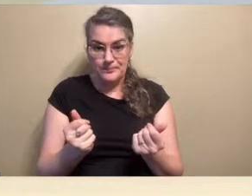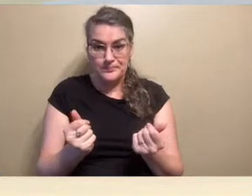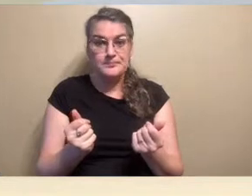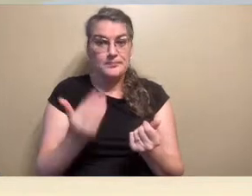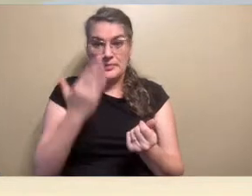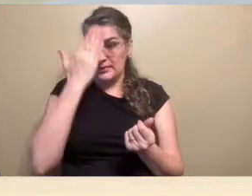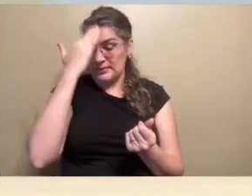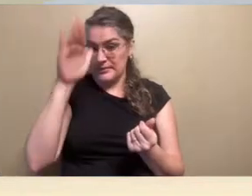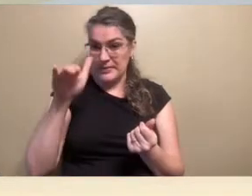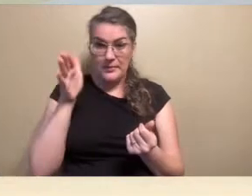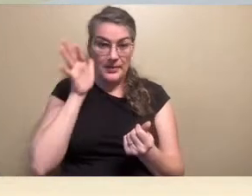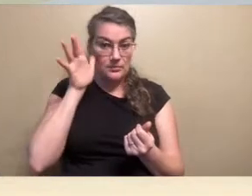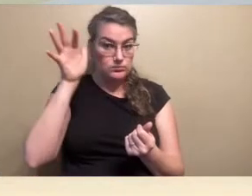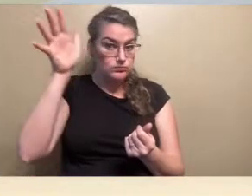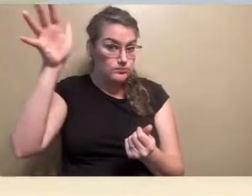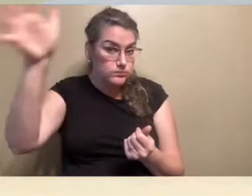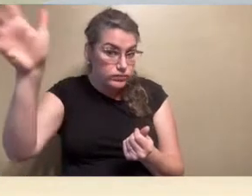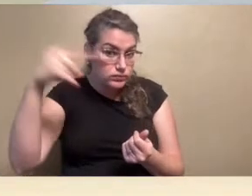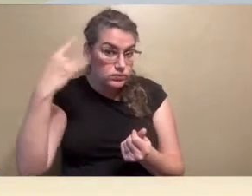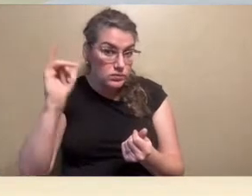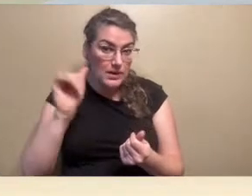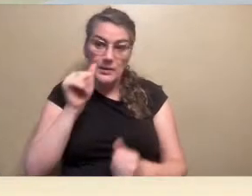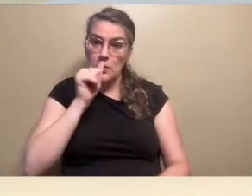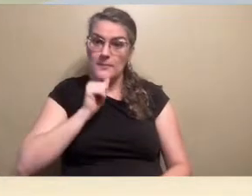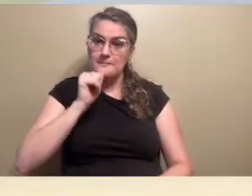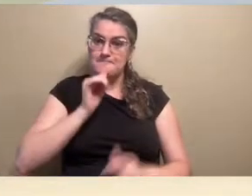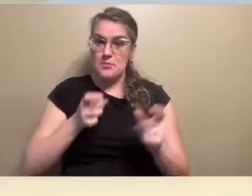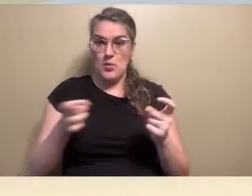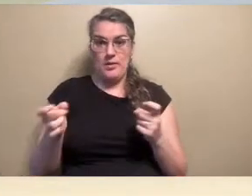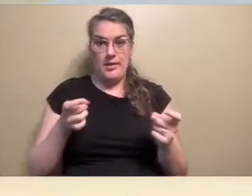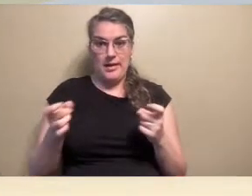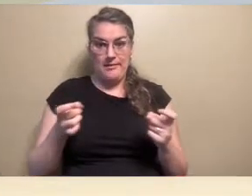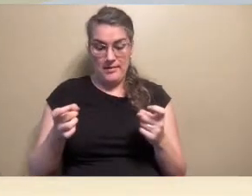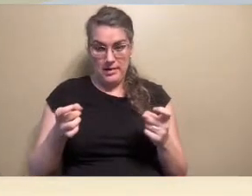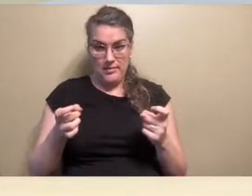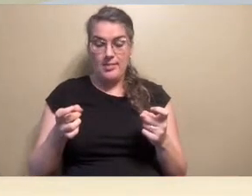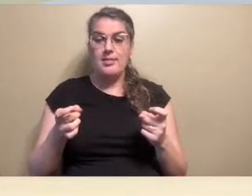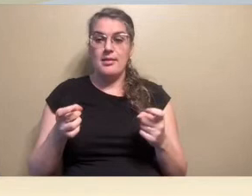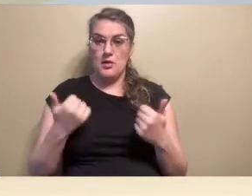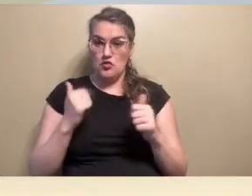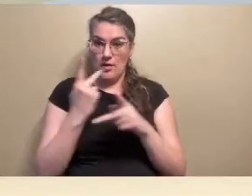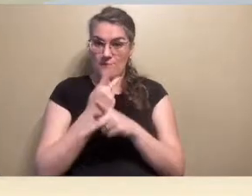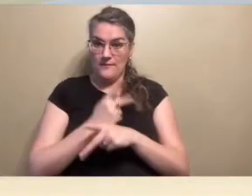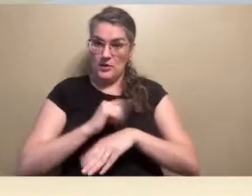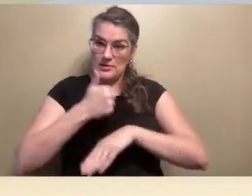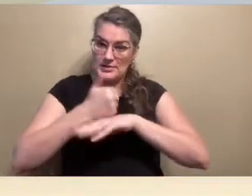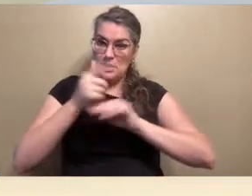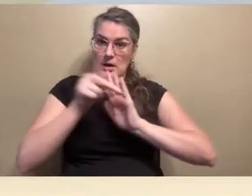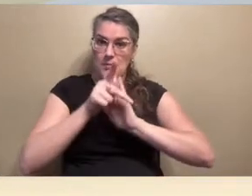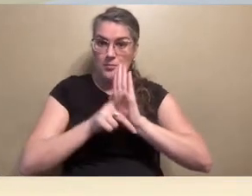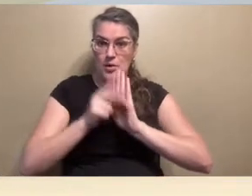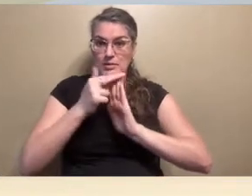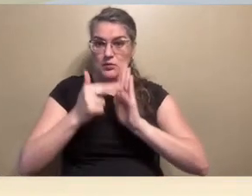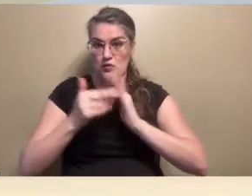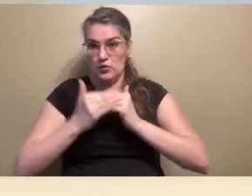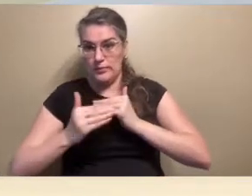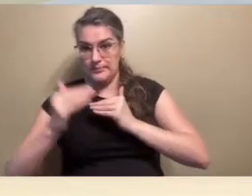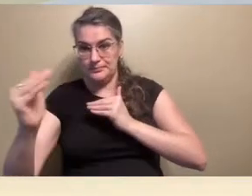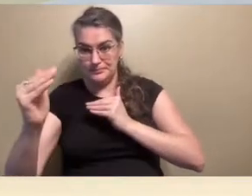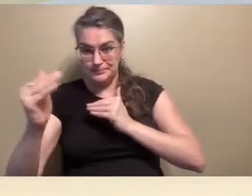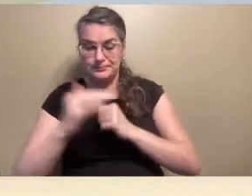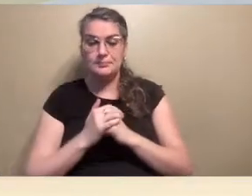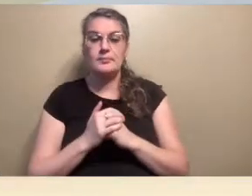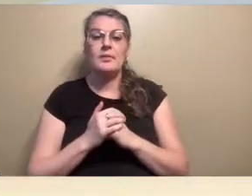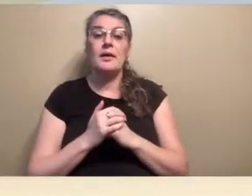anytime soon, and we will learn to live with it as productively and positively as possible. As we reconnect and begin to